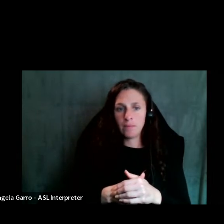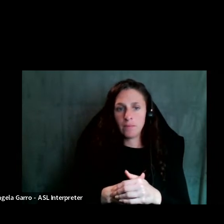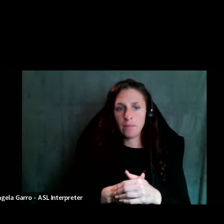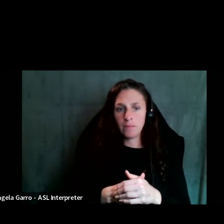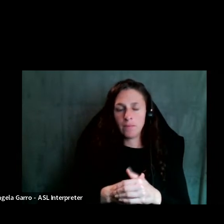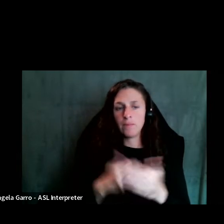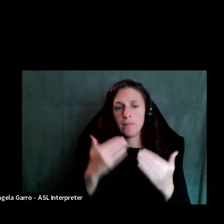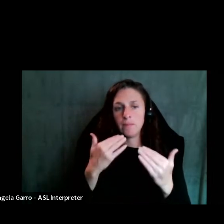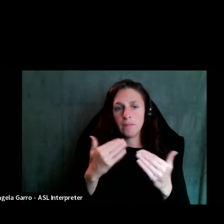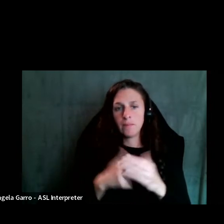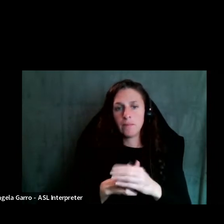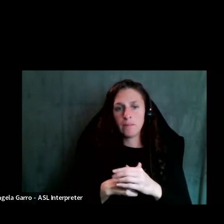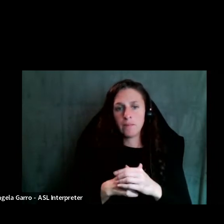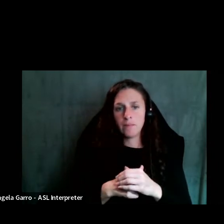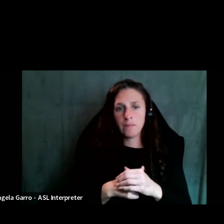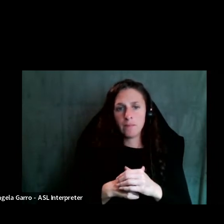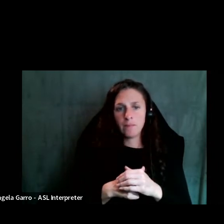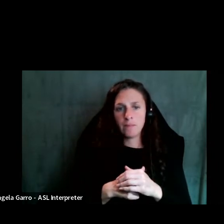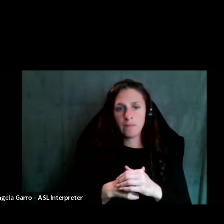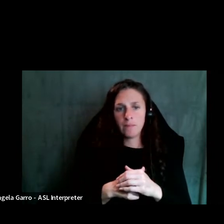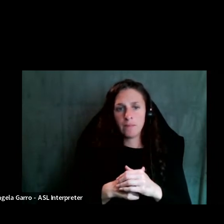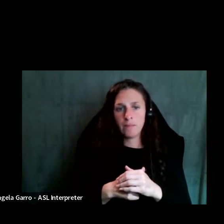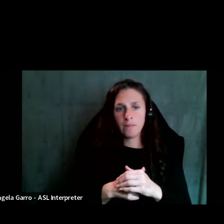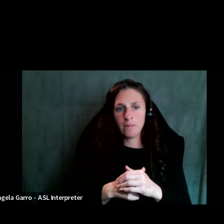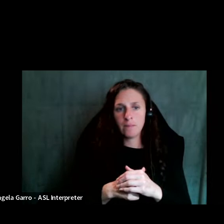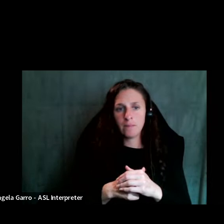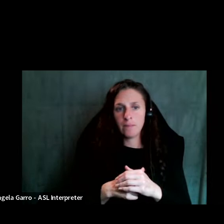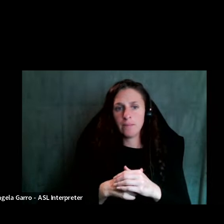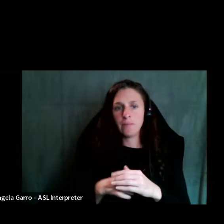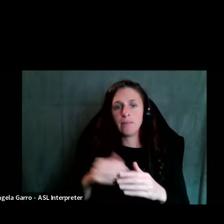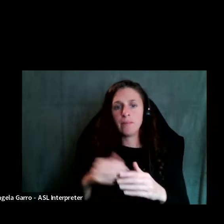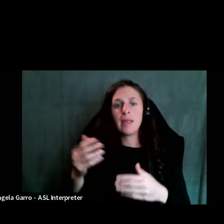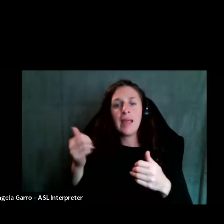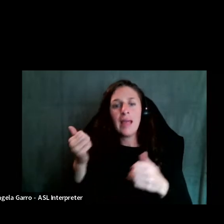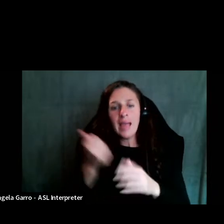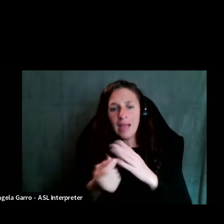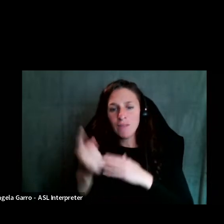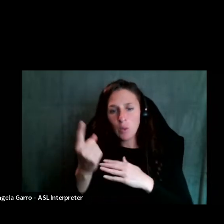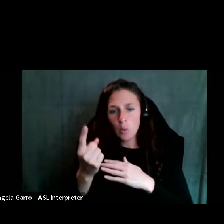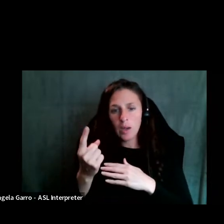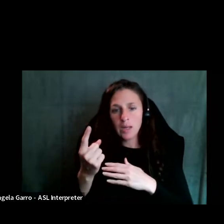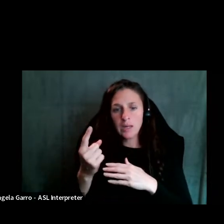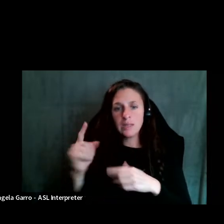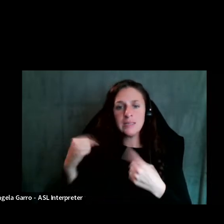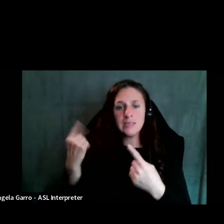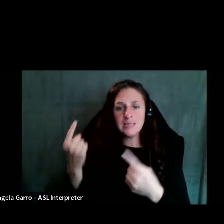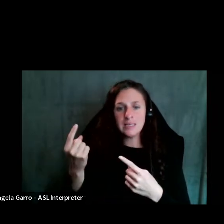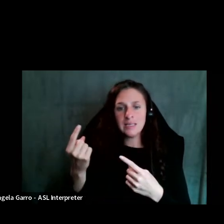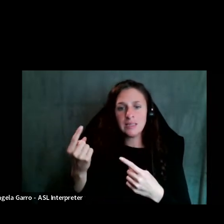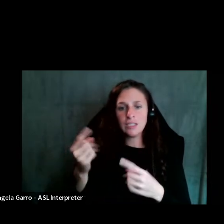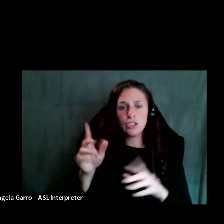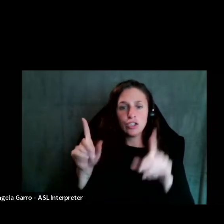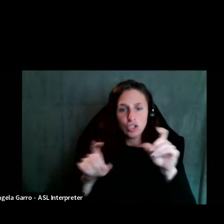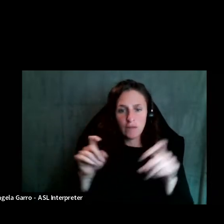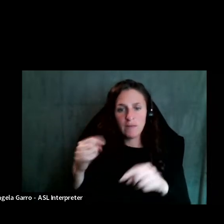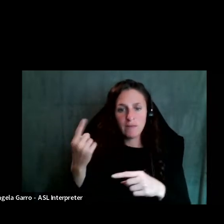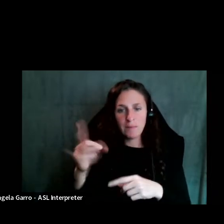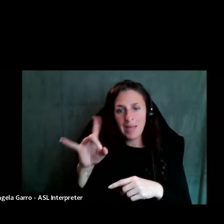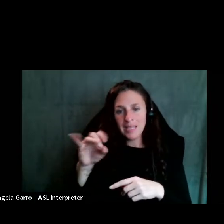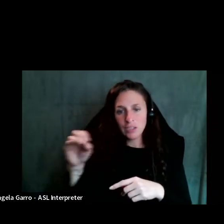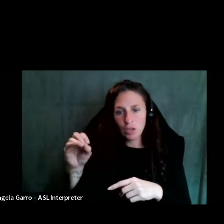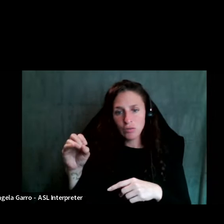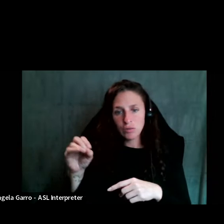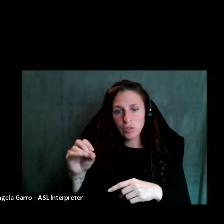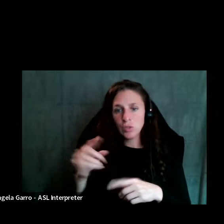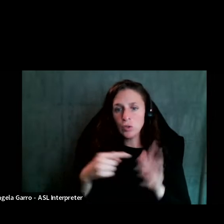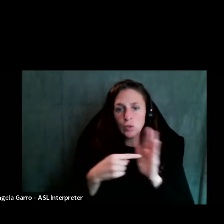Thank you. Jews are indigenous to the land. Let's please. Every land survey from the 1800s showed that there were barely any